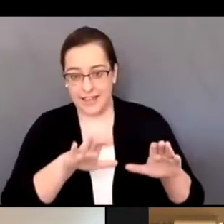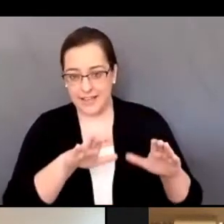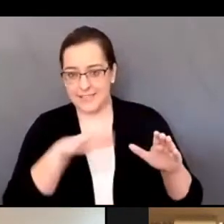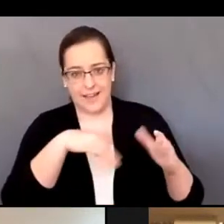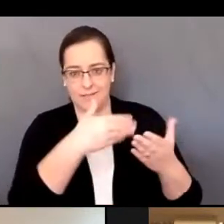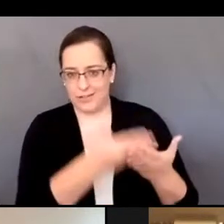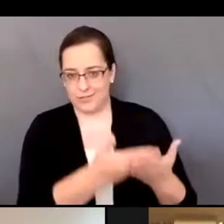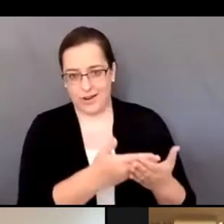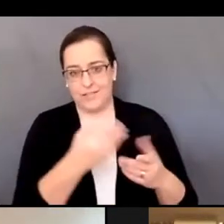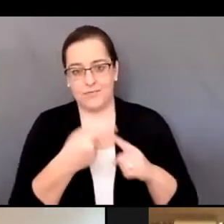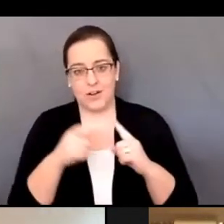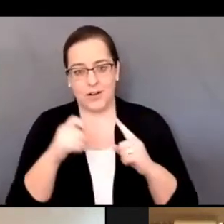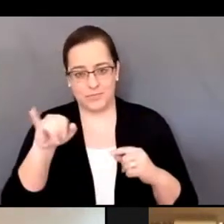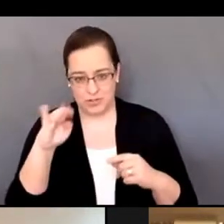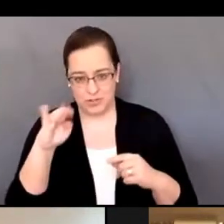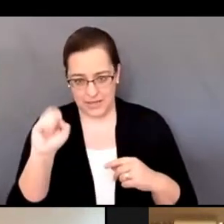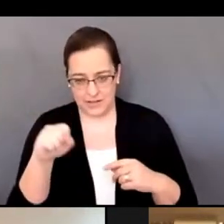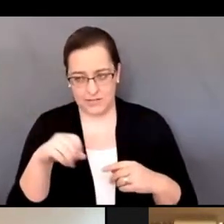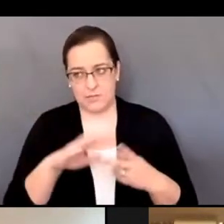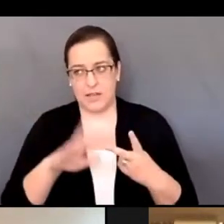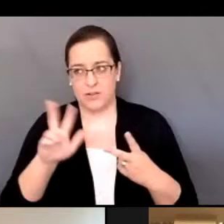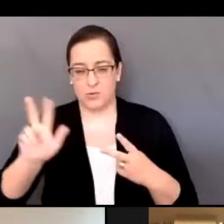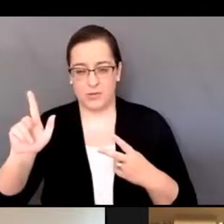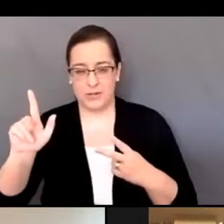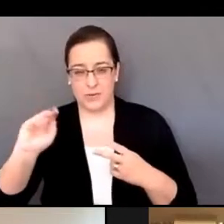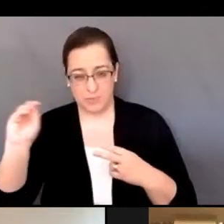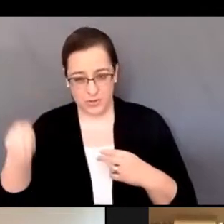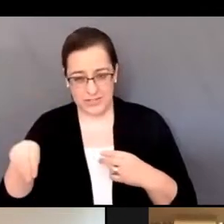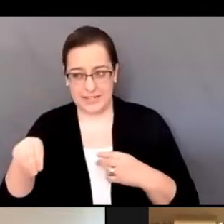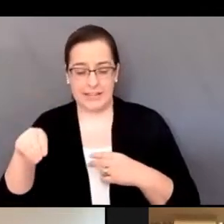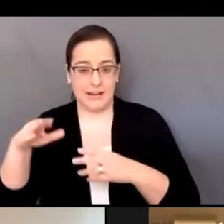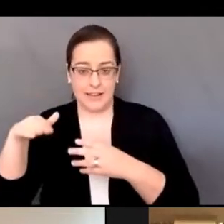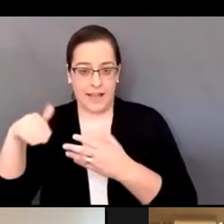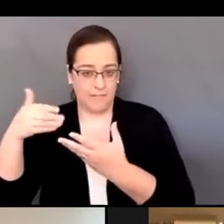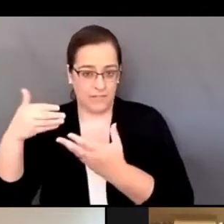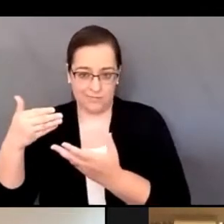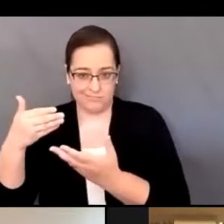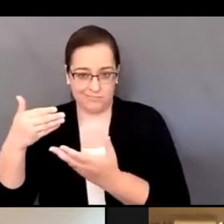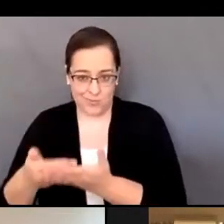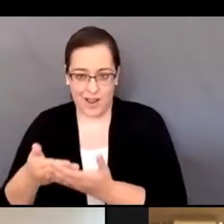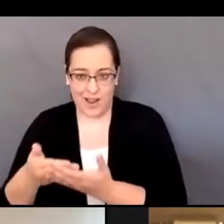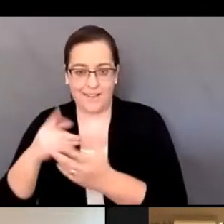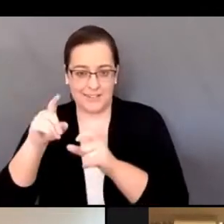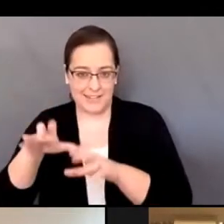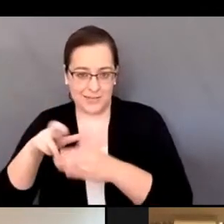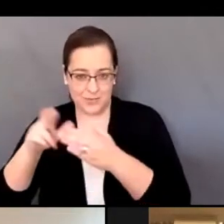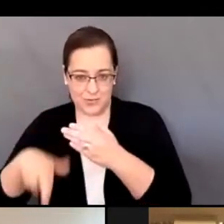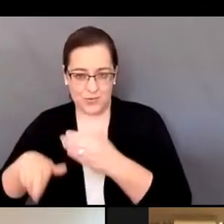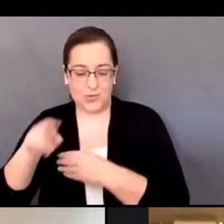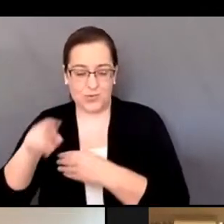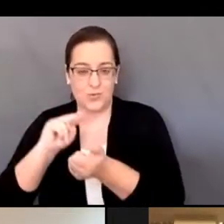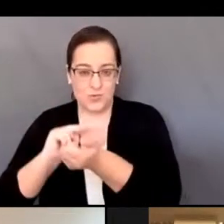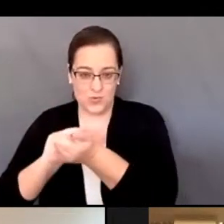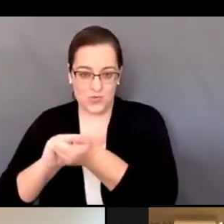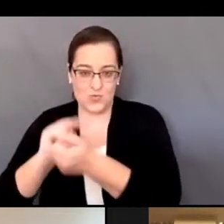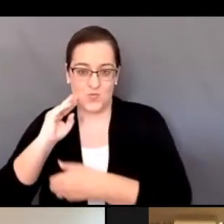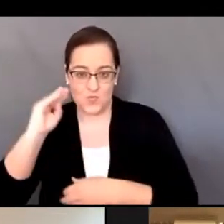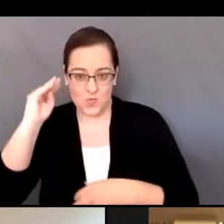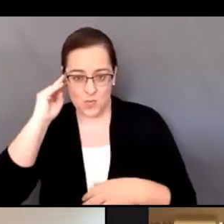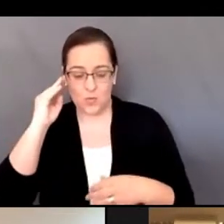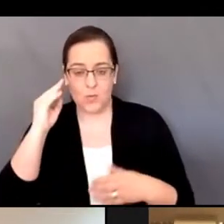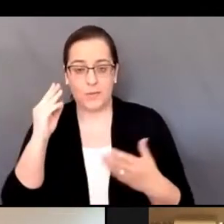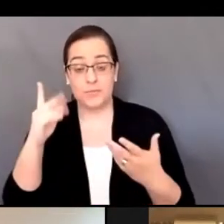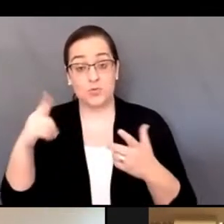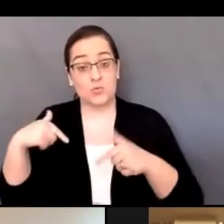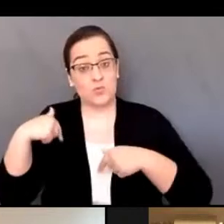from JBS, and we have about 23% of the tests still pending from the nursing homes. I think that we're looking good